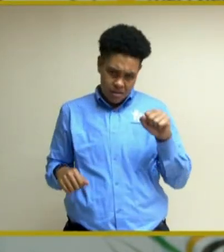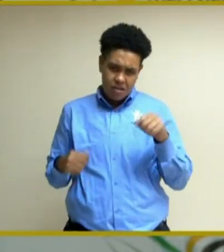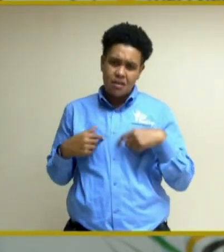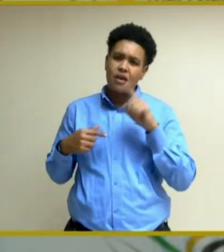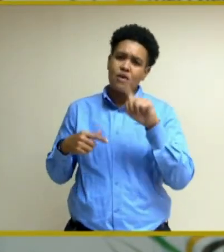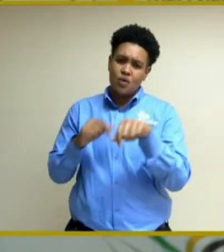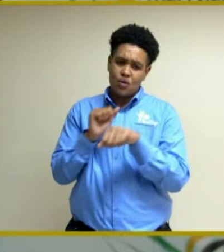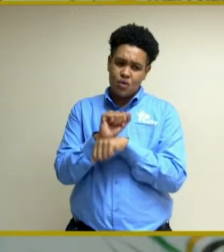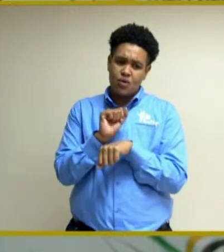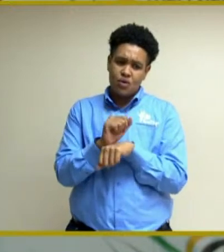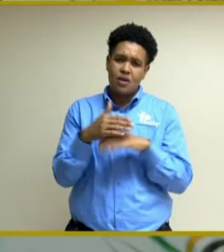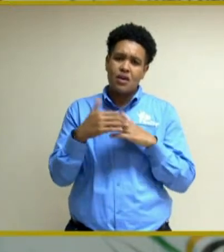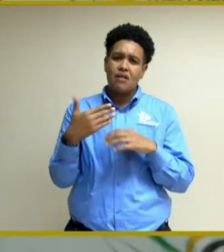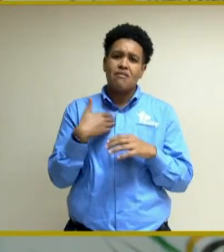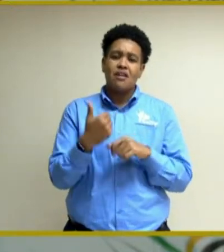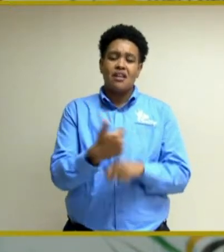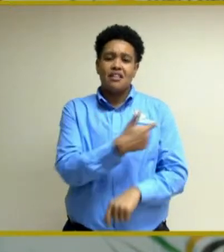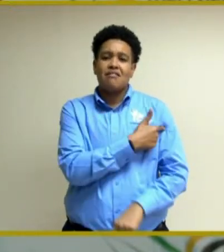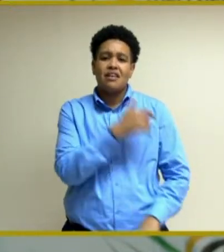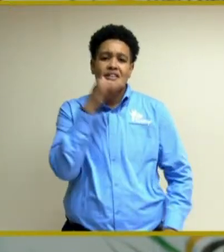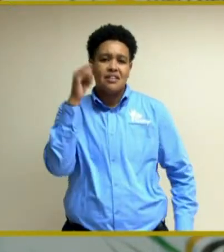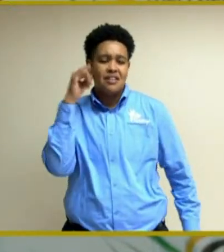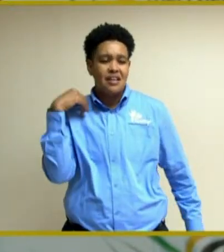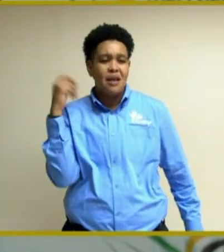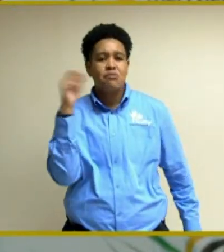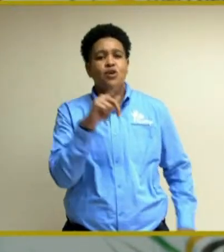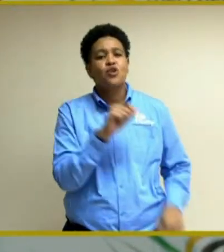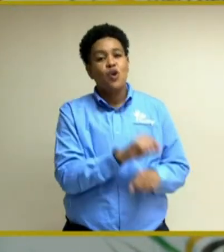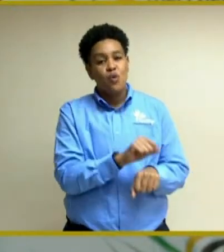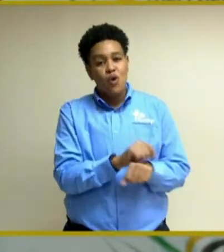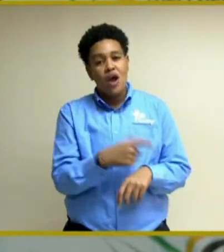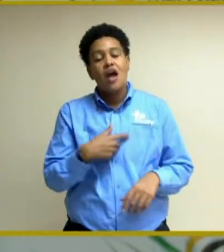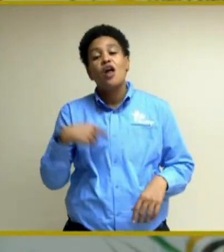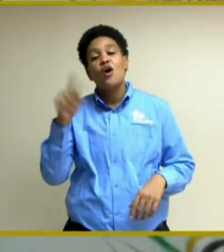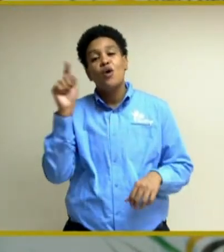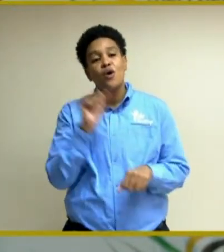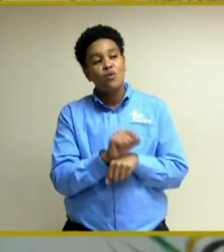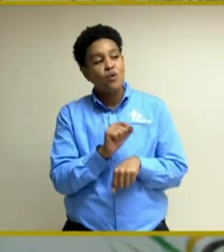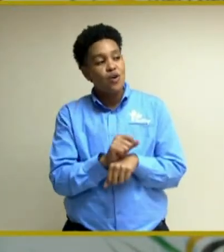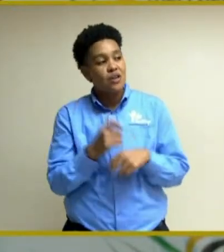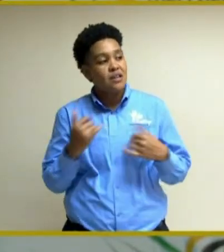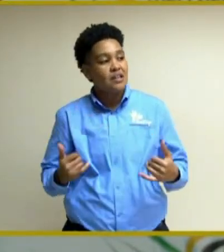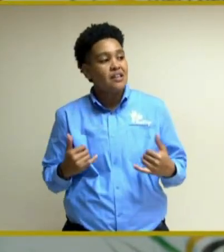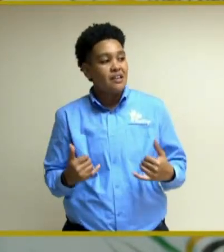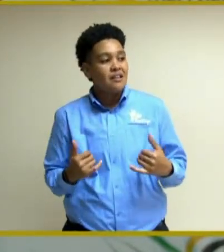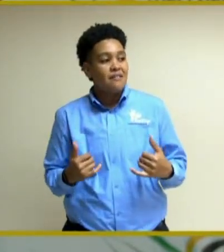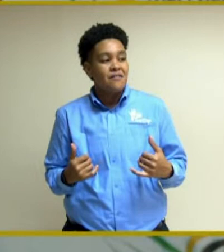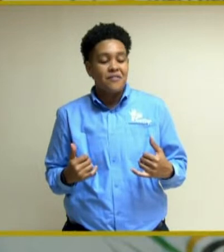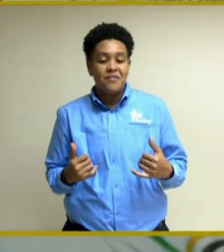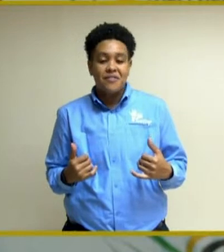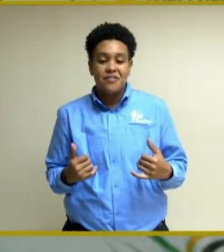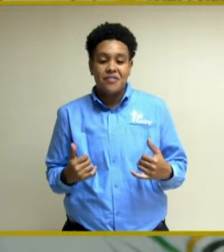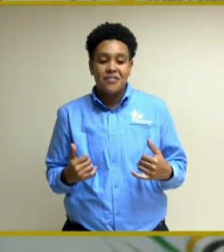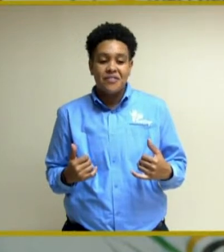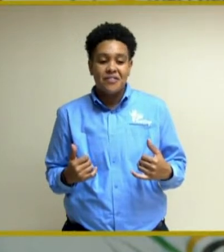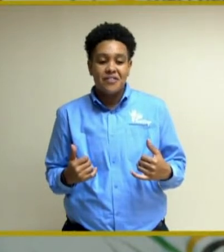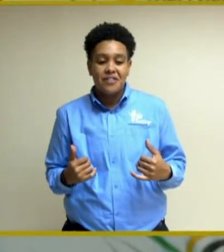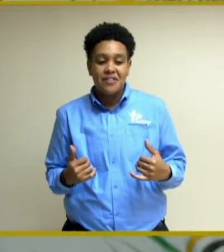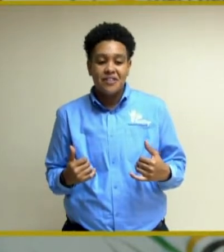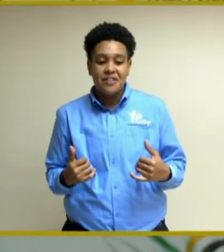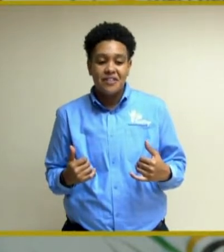I went back to work after I got the vaccine yesterday. What? And I went to work today. I don't want you to give. Go ahead.